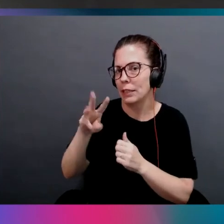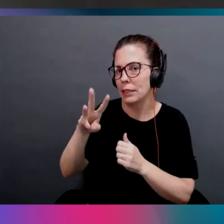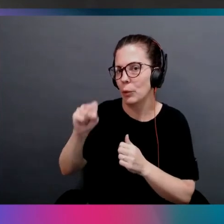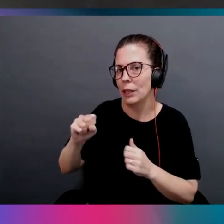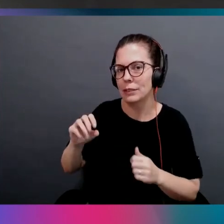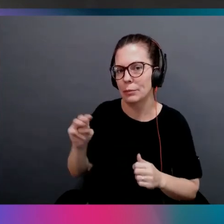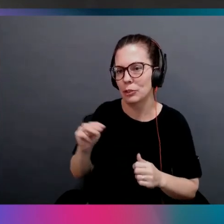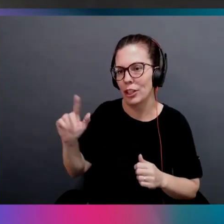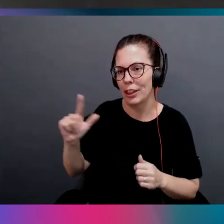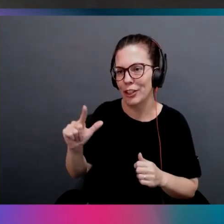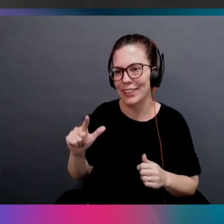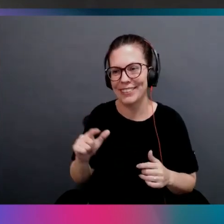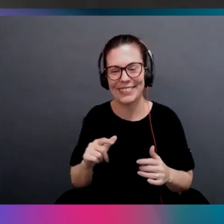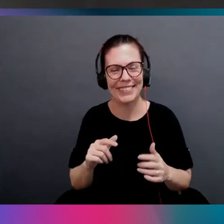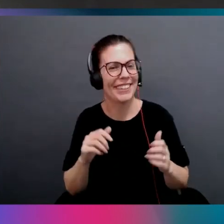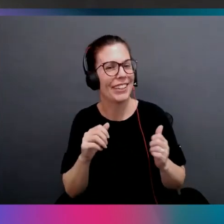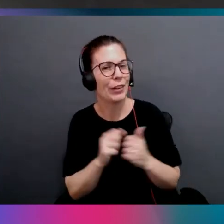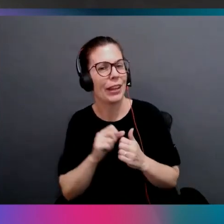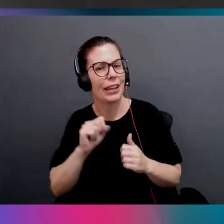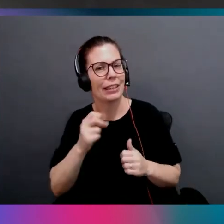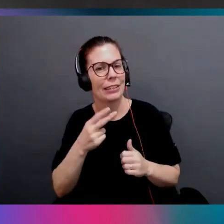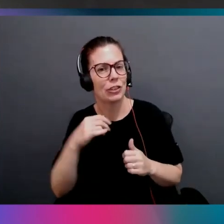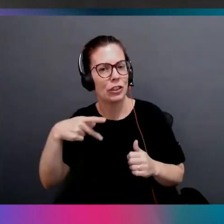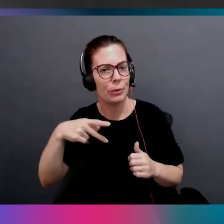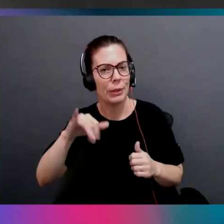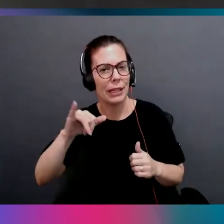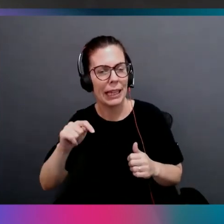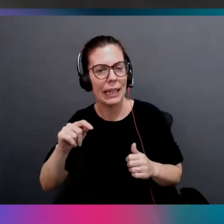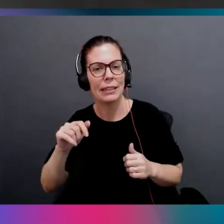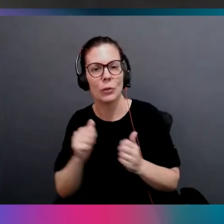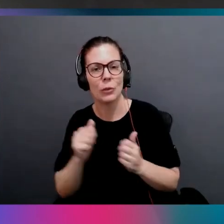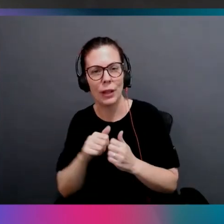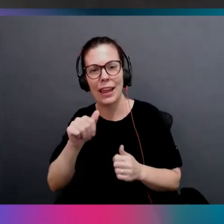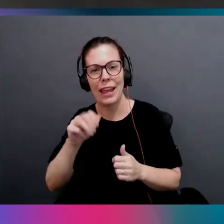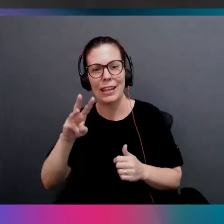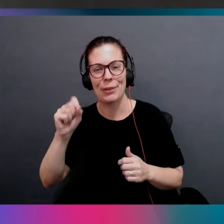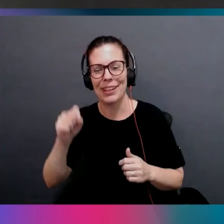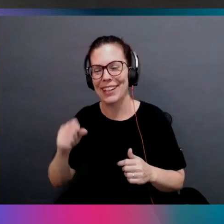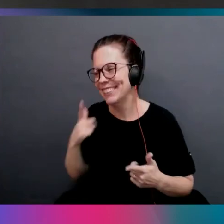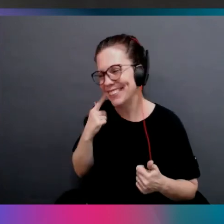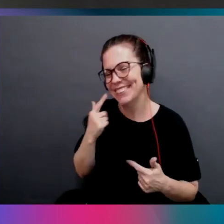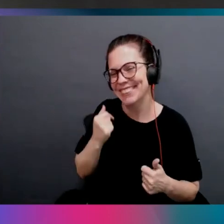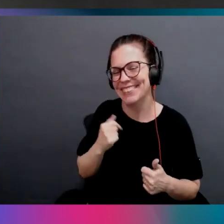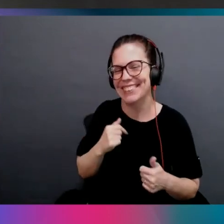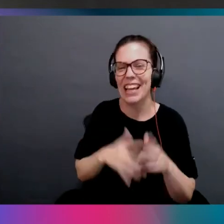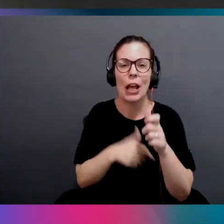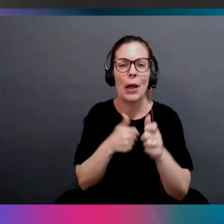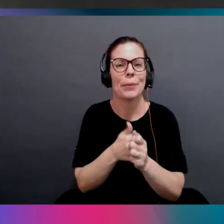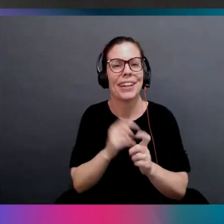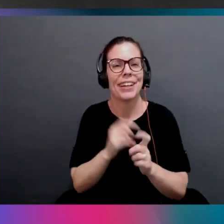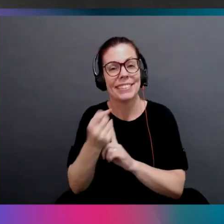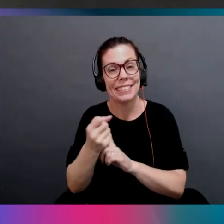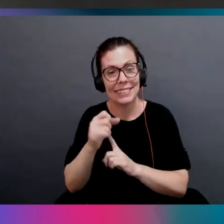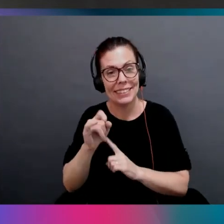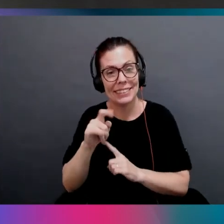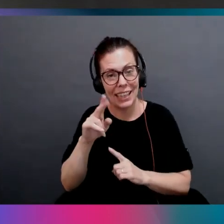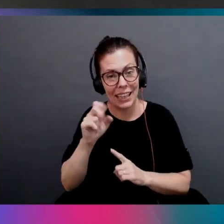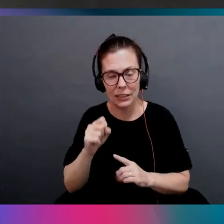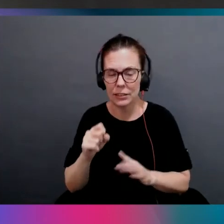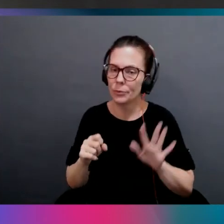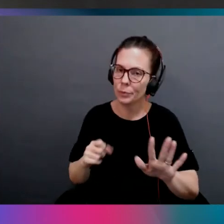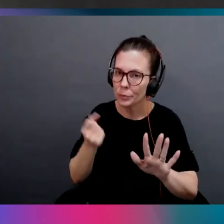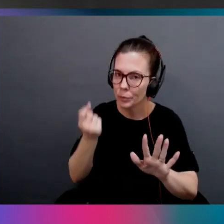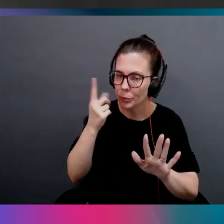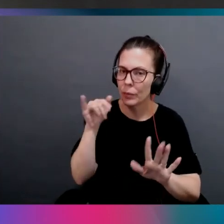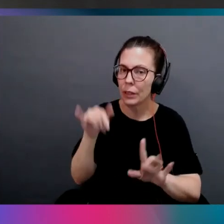Ship it. Ship it with AWS. All right. Update the status, and now in this case here, I